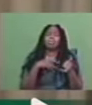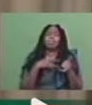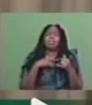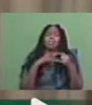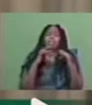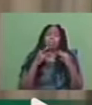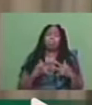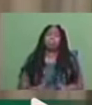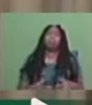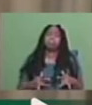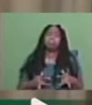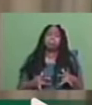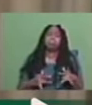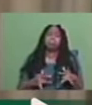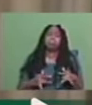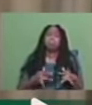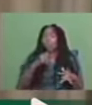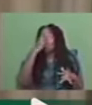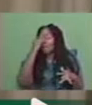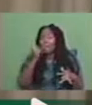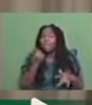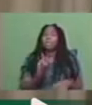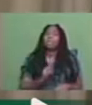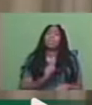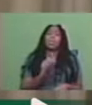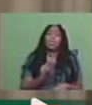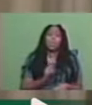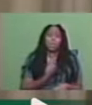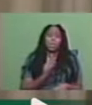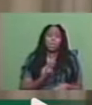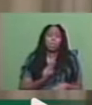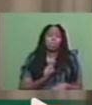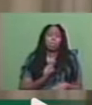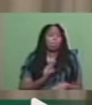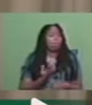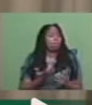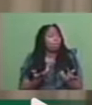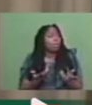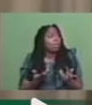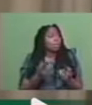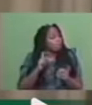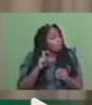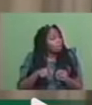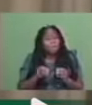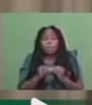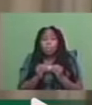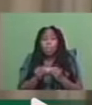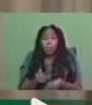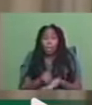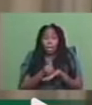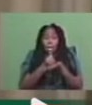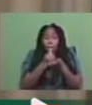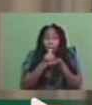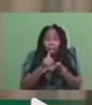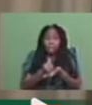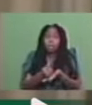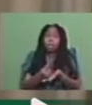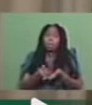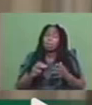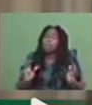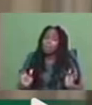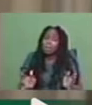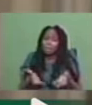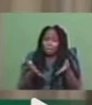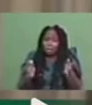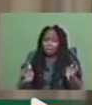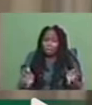psychological variables, demanding greater employee assistance strategies and counseling service. Has government given any attention to